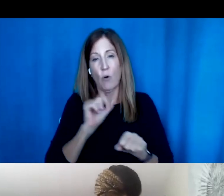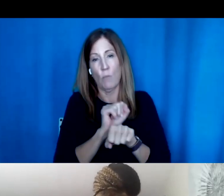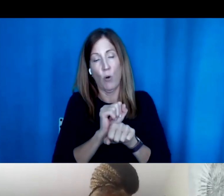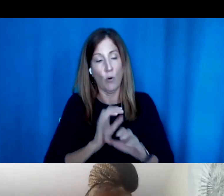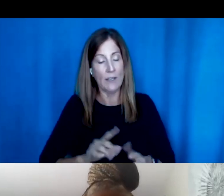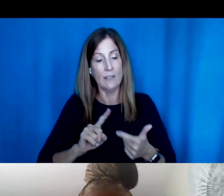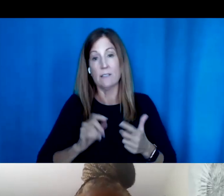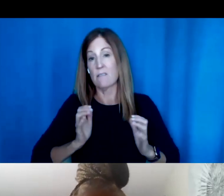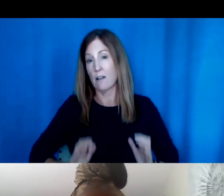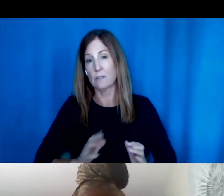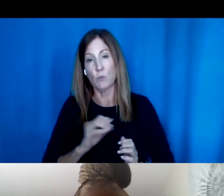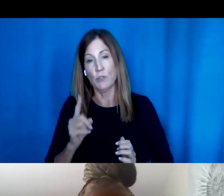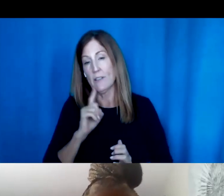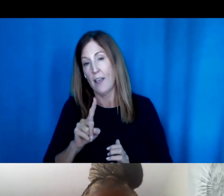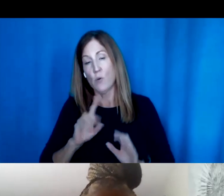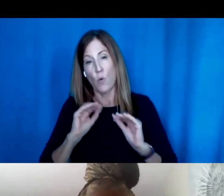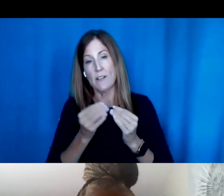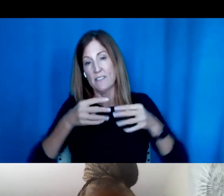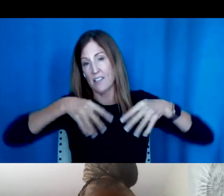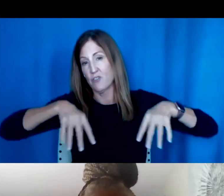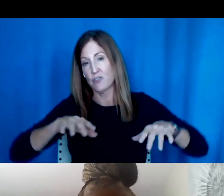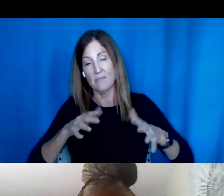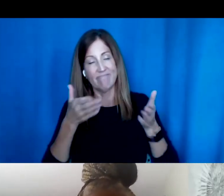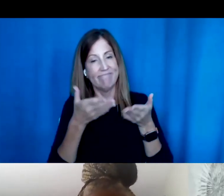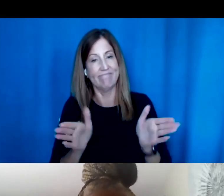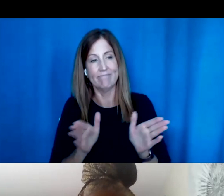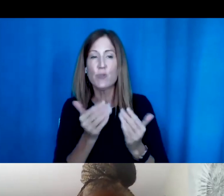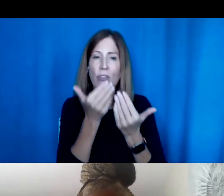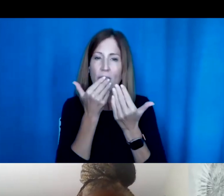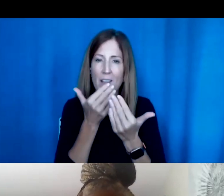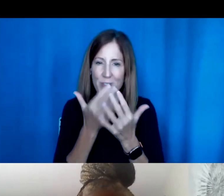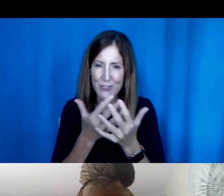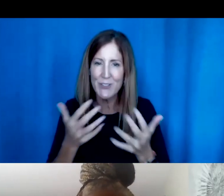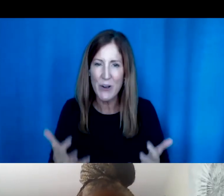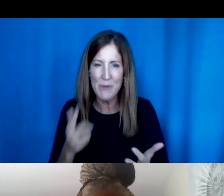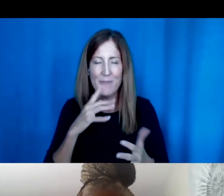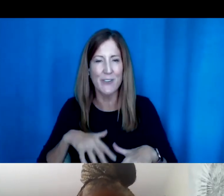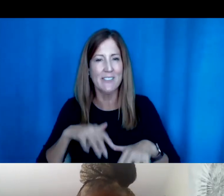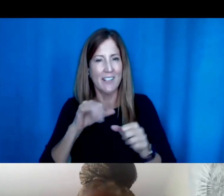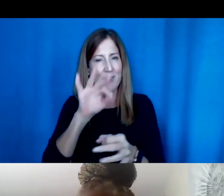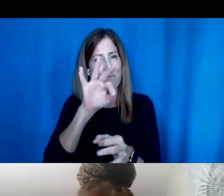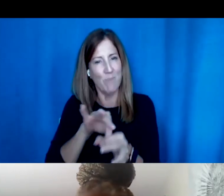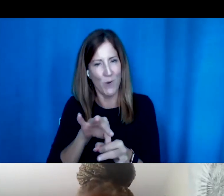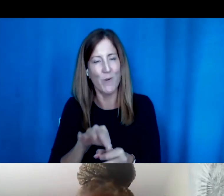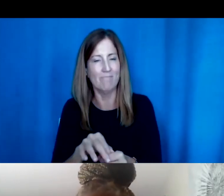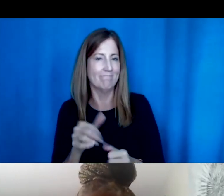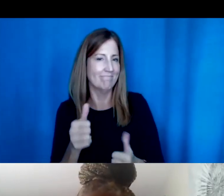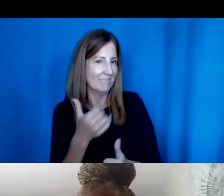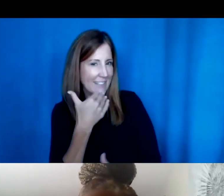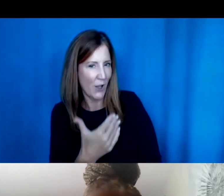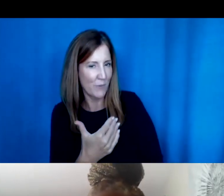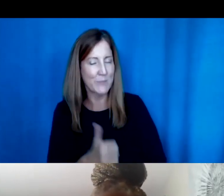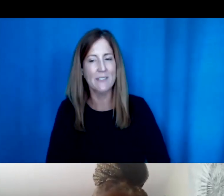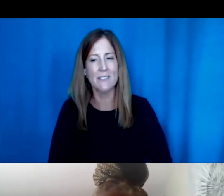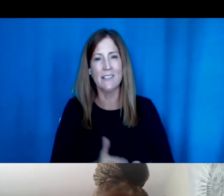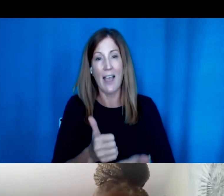and organization as a whole. So thank you so much for taking the poll. This is helpful for us as it guides